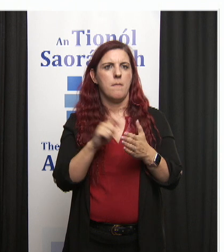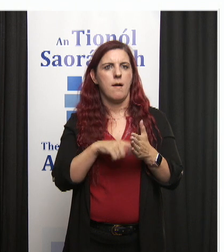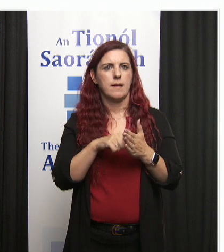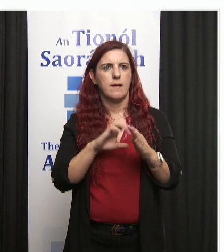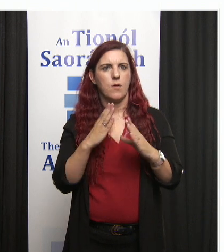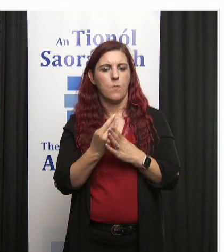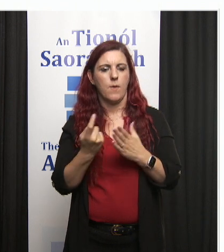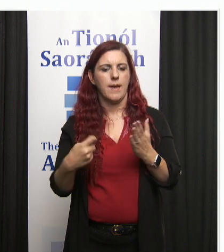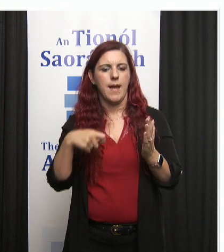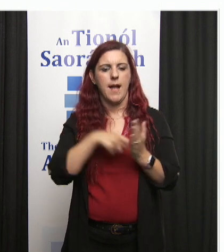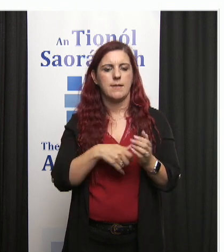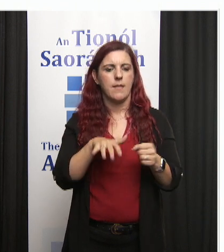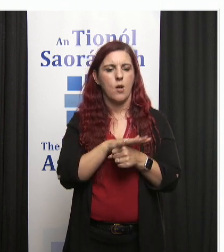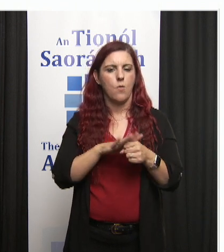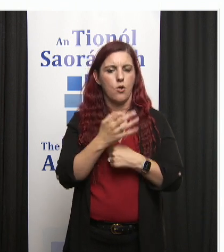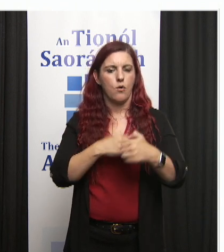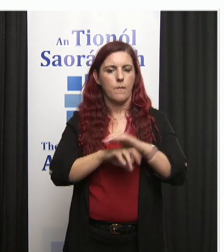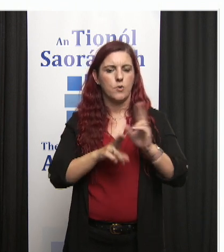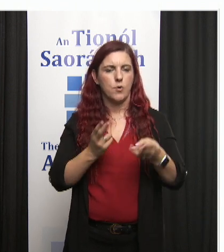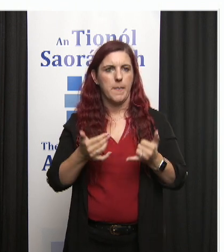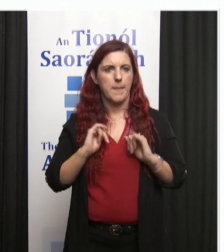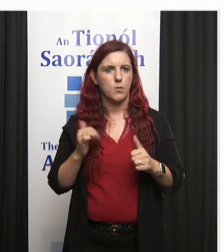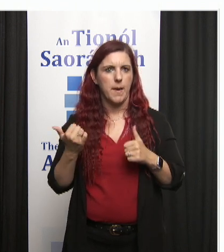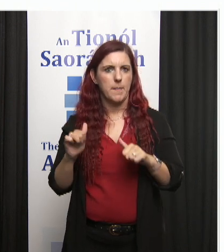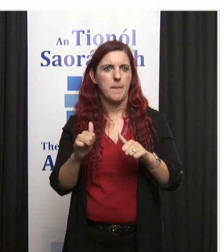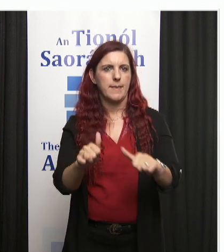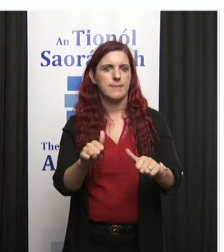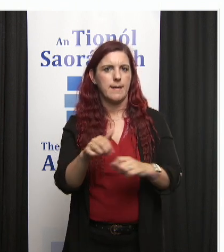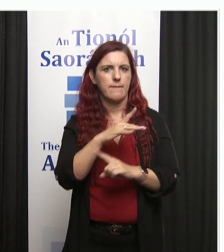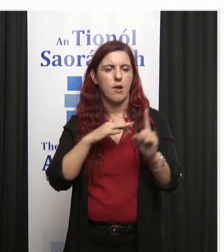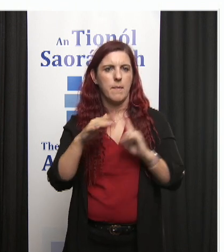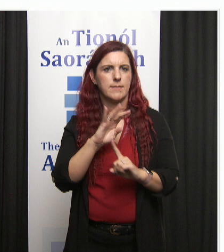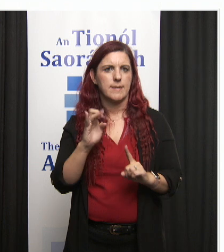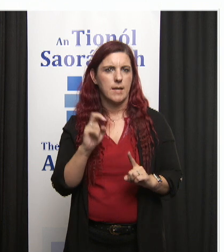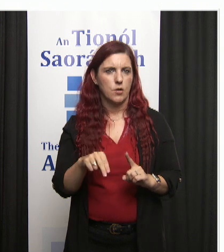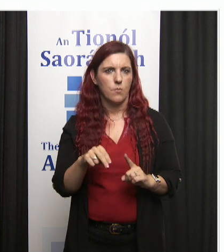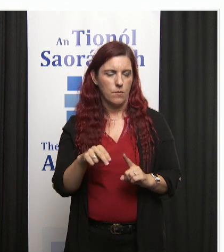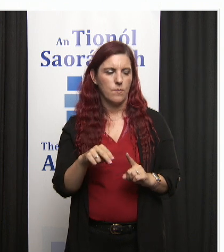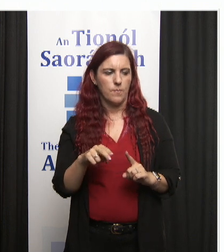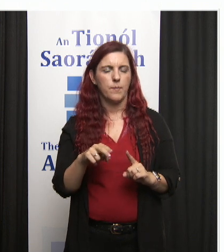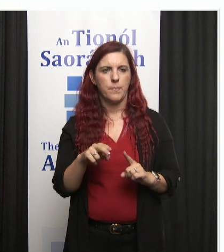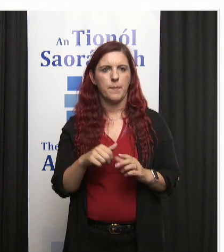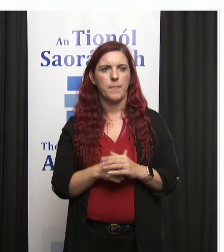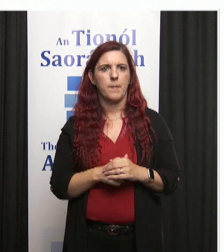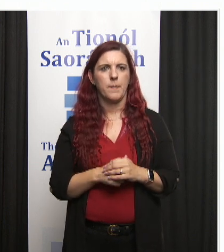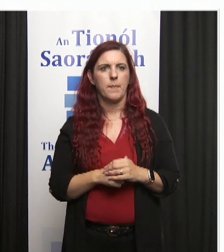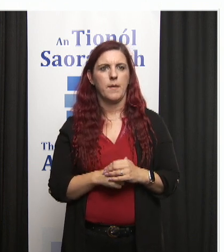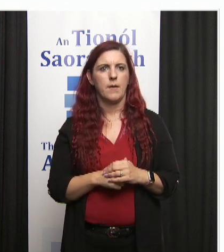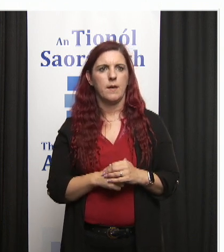We added that local government should be able to implement environmental taxation where national level is insufficient.